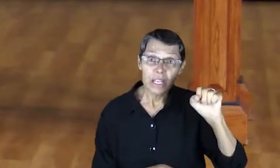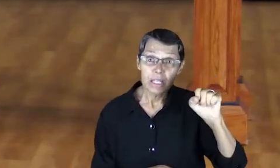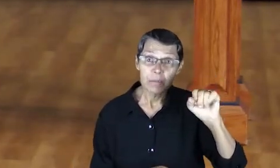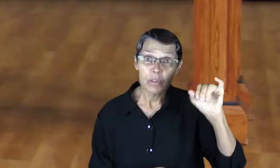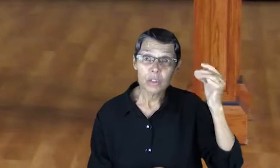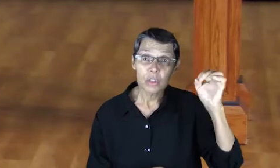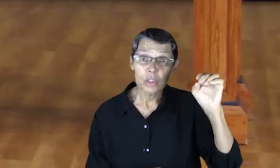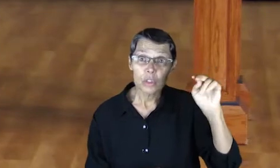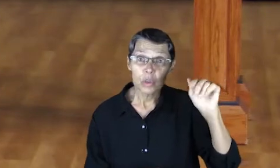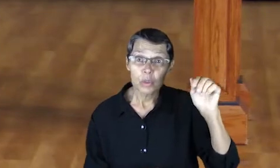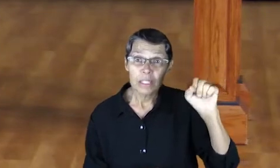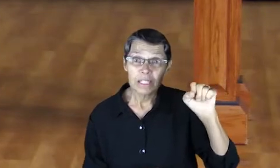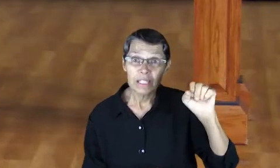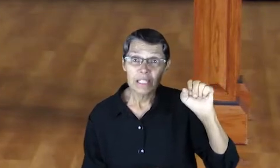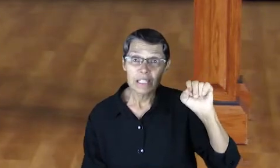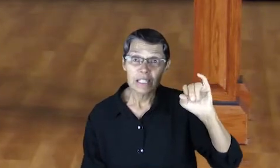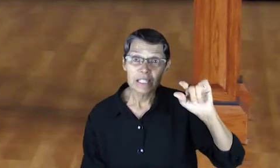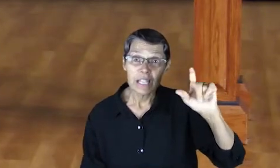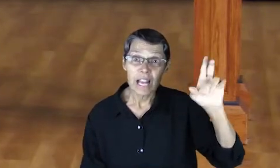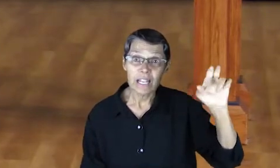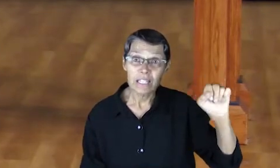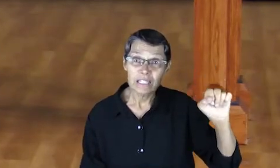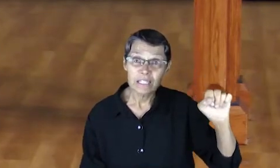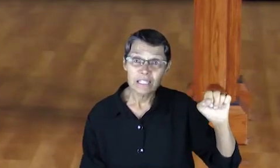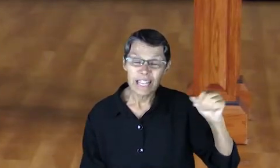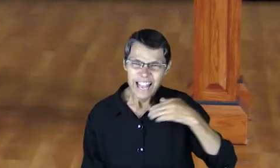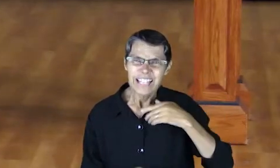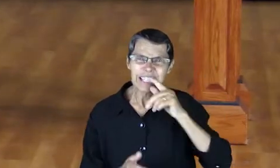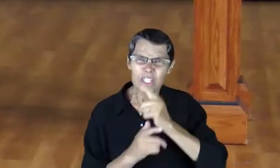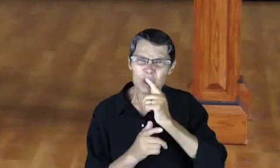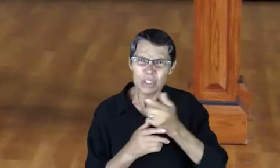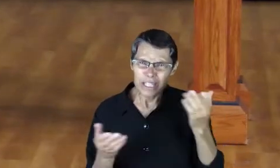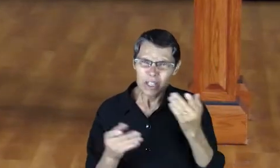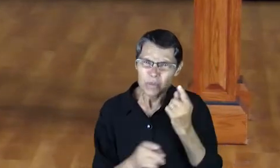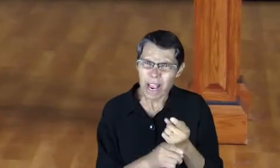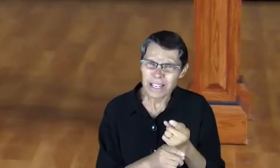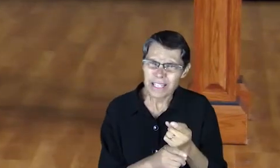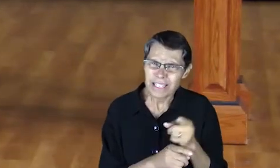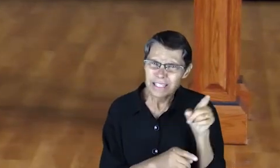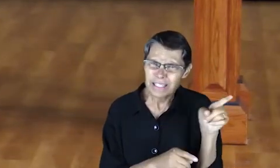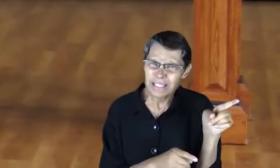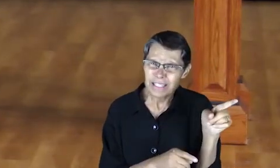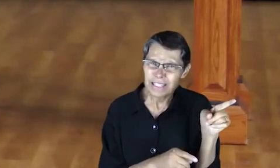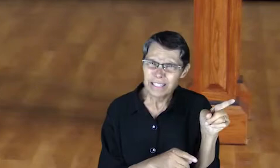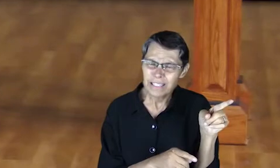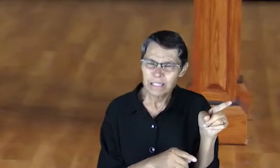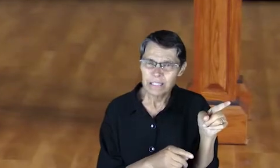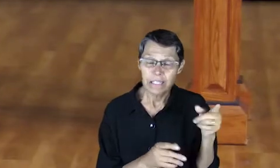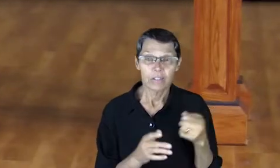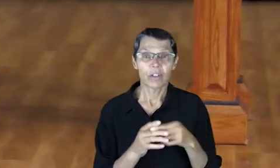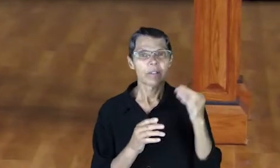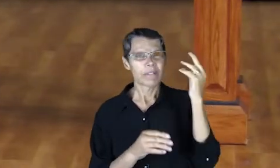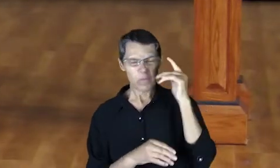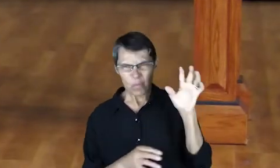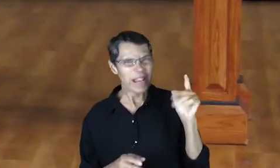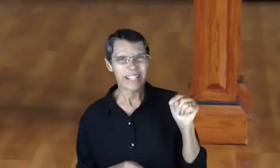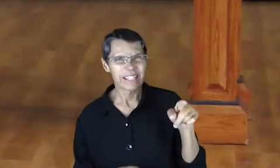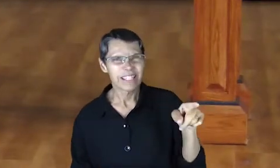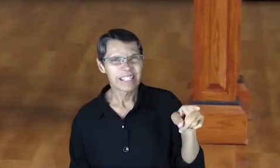four brothers, James and Jonas and Silas and his sisters, and it's like they start thinking about it. Wait a